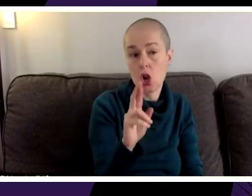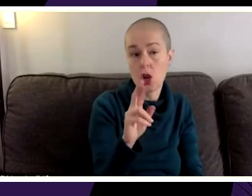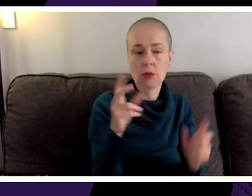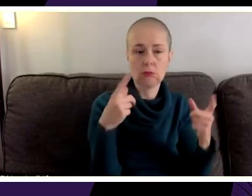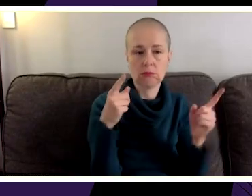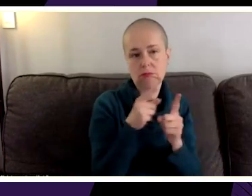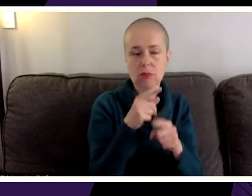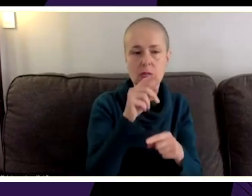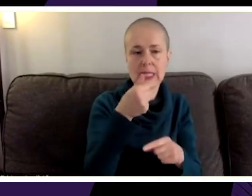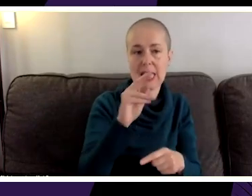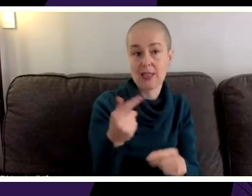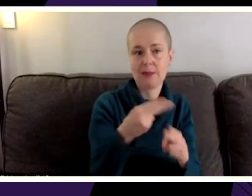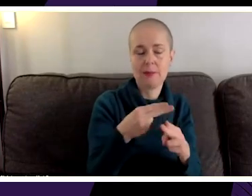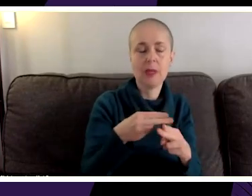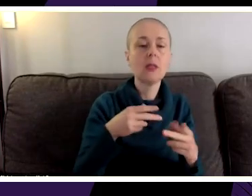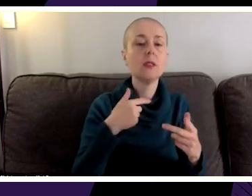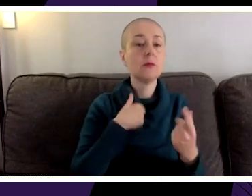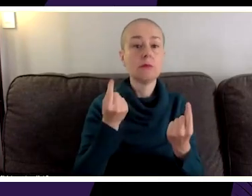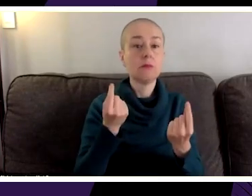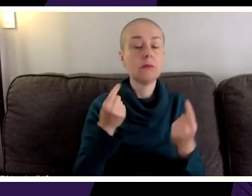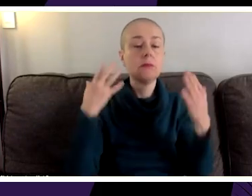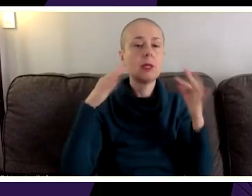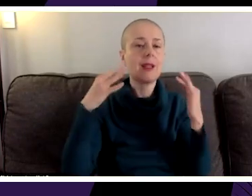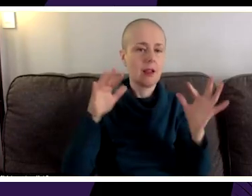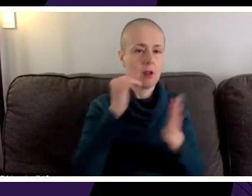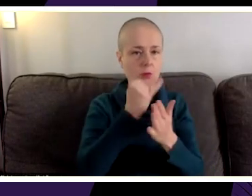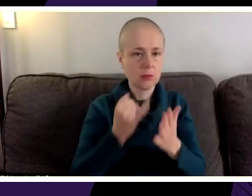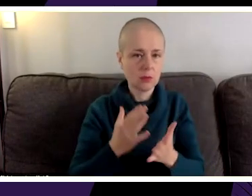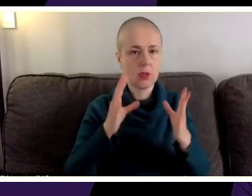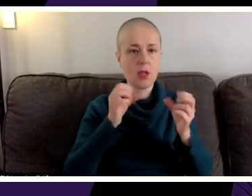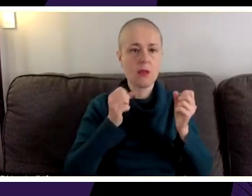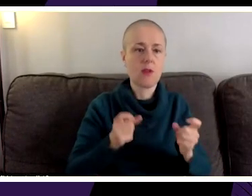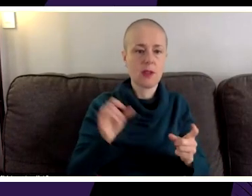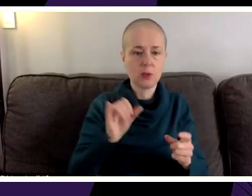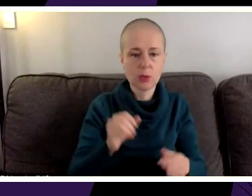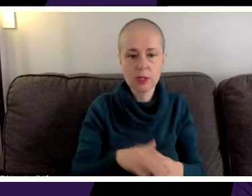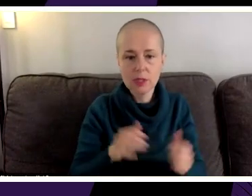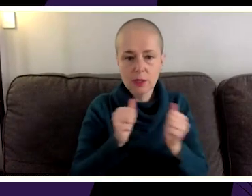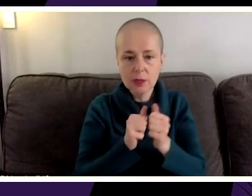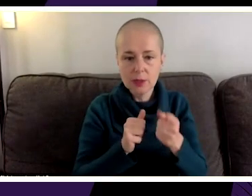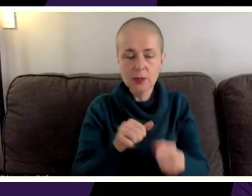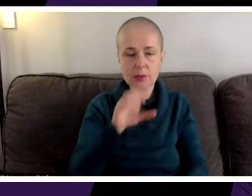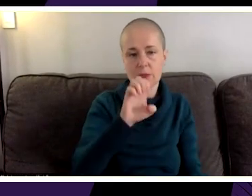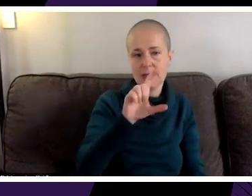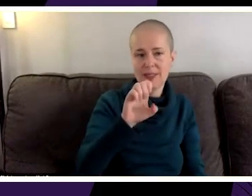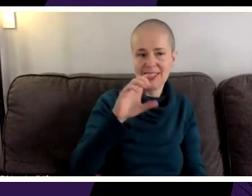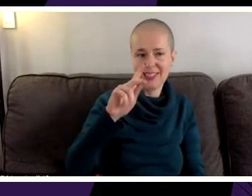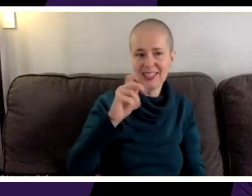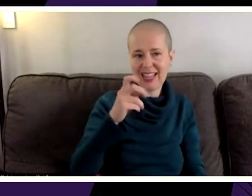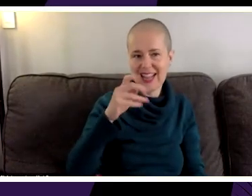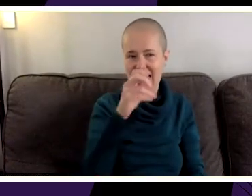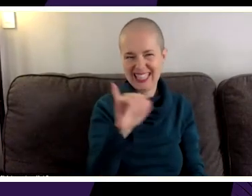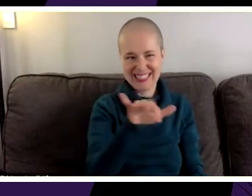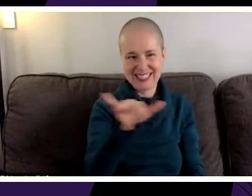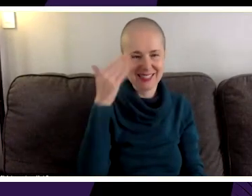artist and improviser, and together we are elekhlekha. Elekhlekha is a Thai word that means chaos and non-direction,